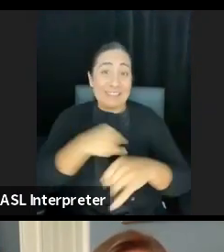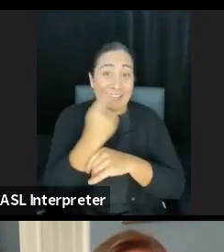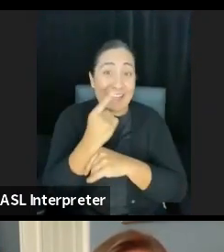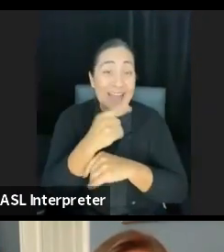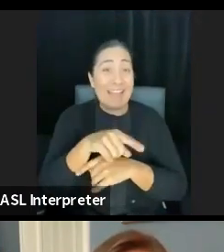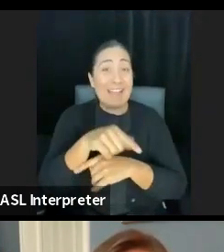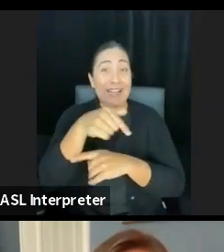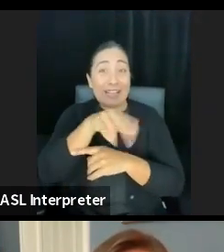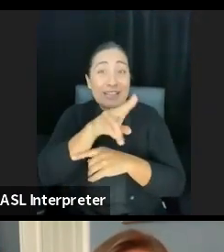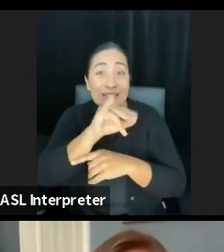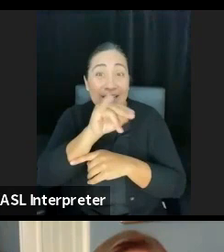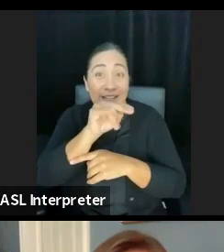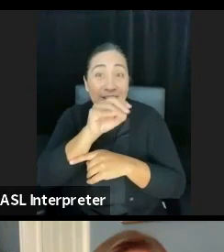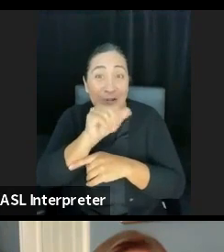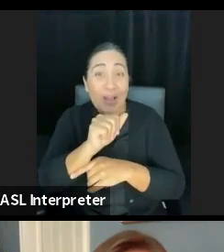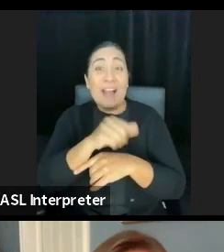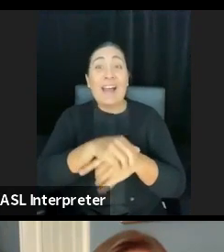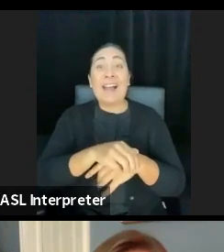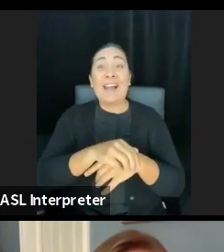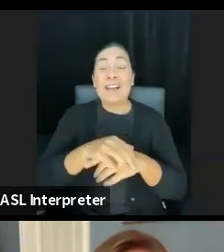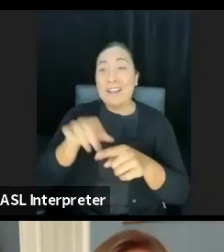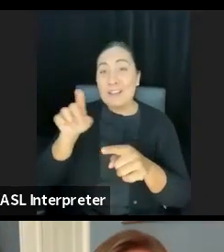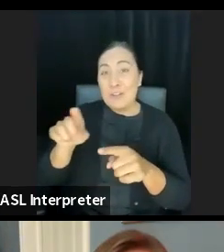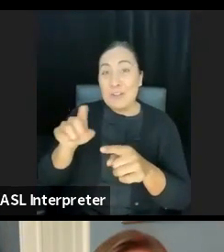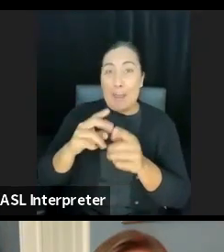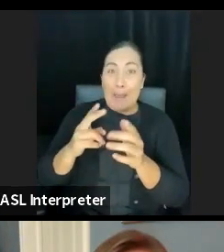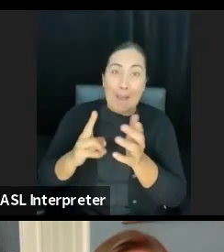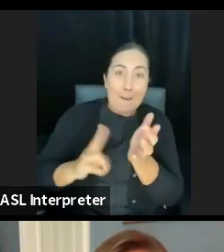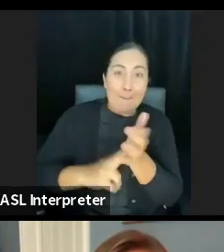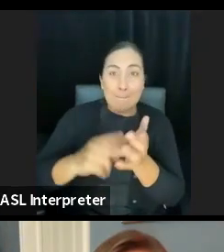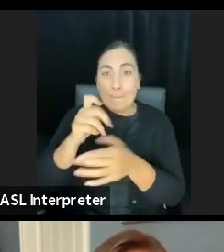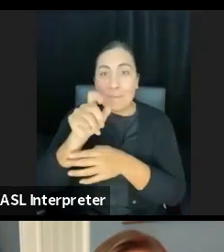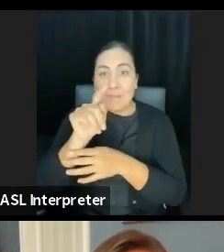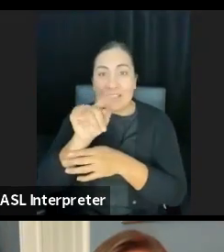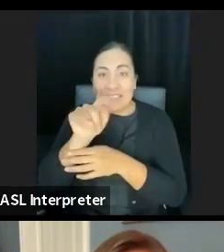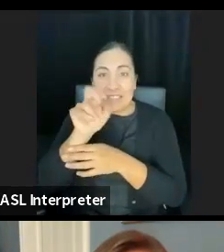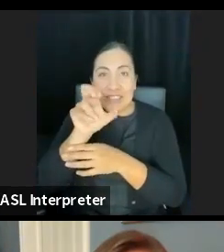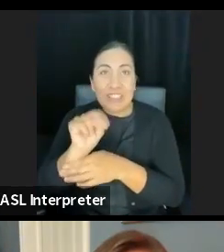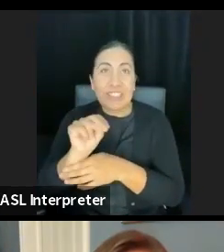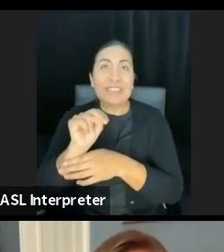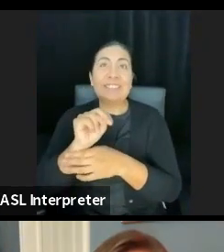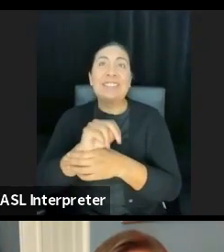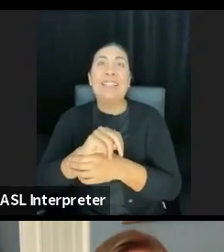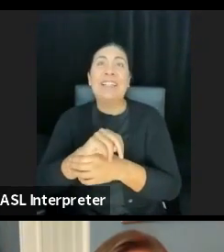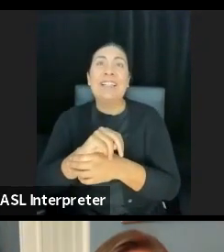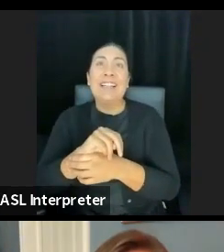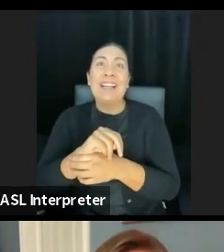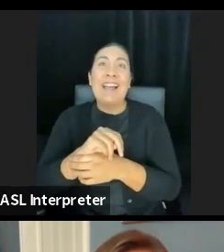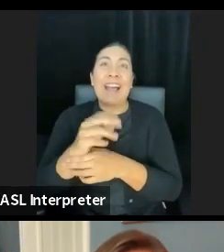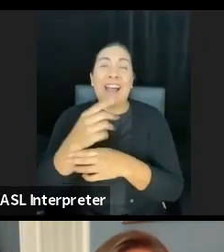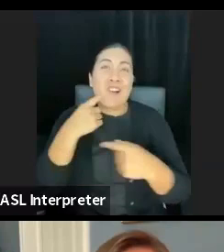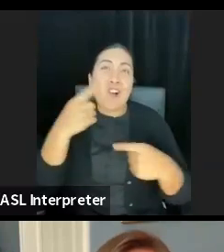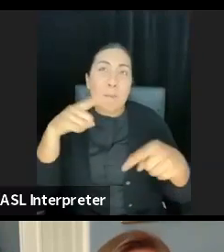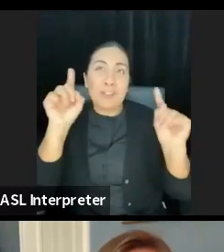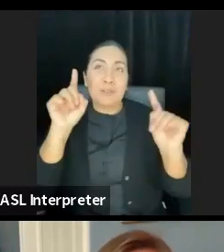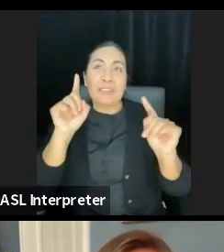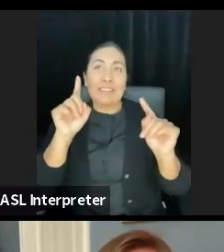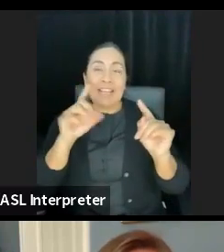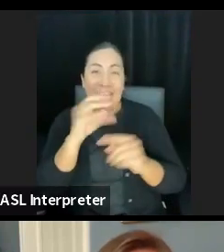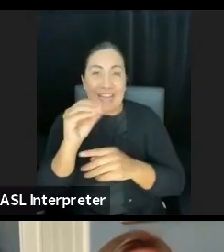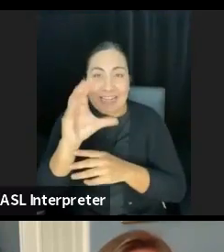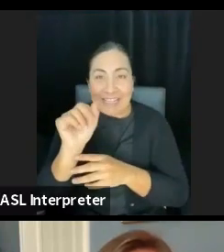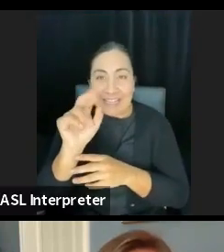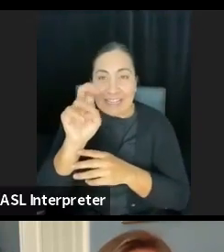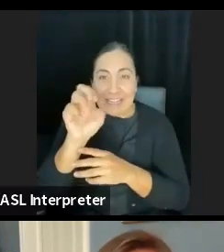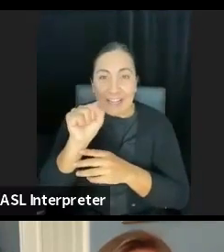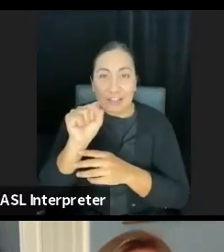the petitions, to the CARES Act. So I'm going to transition us into hearing from each of you one at a time, which I'm really,